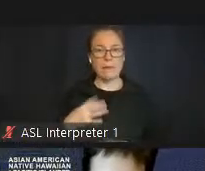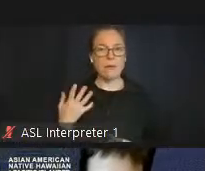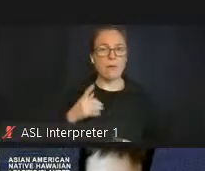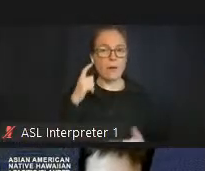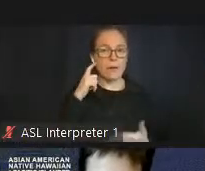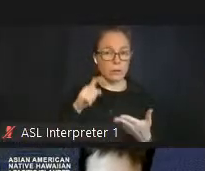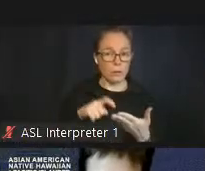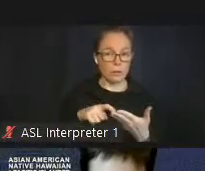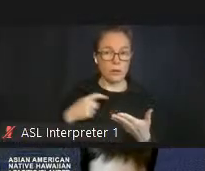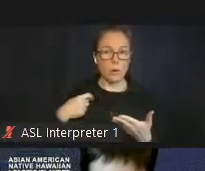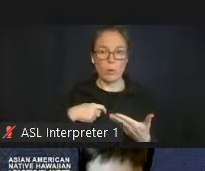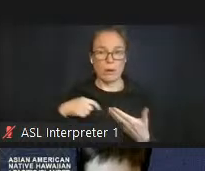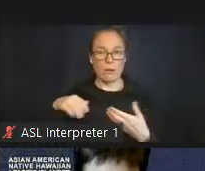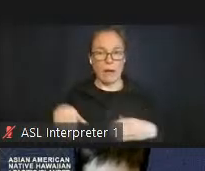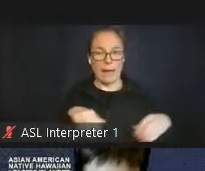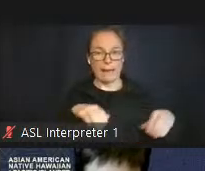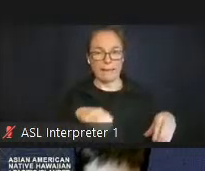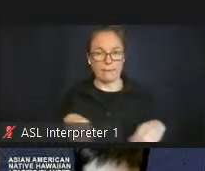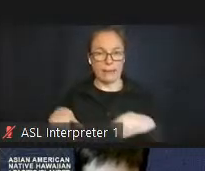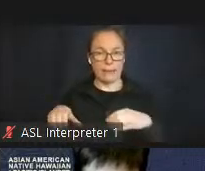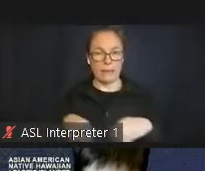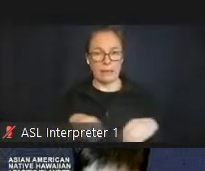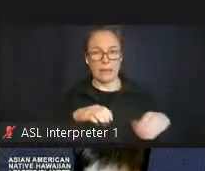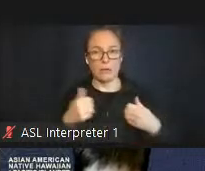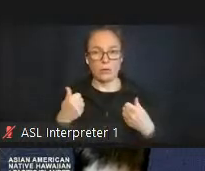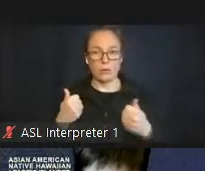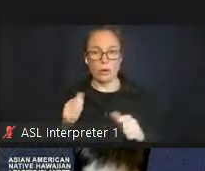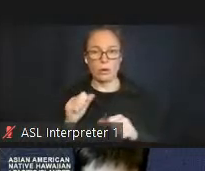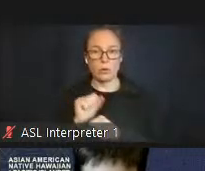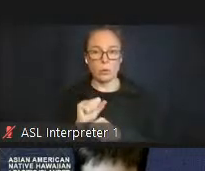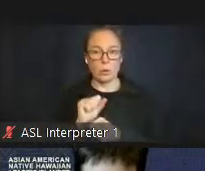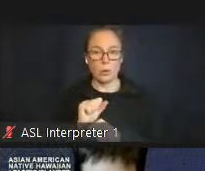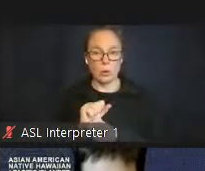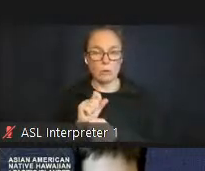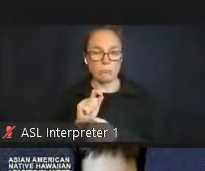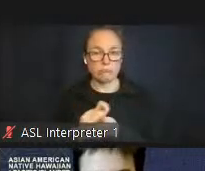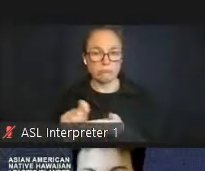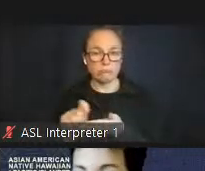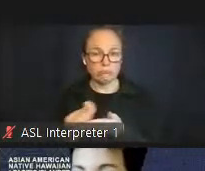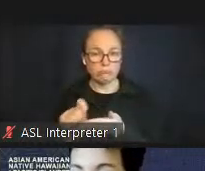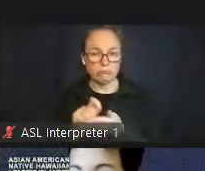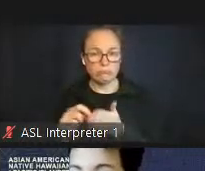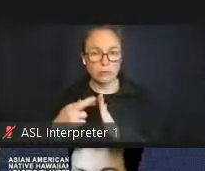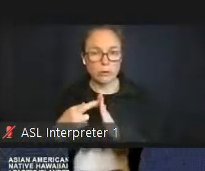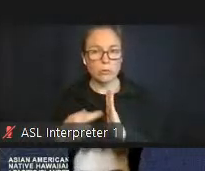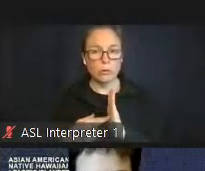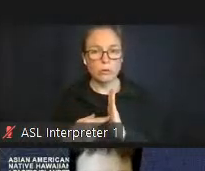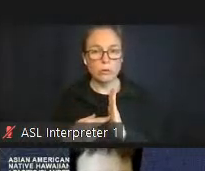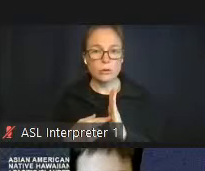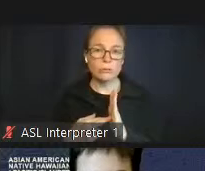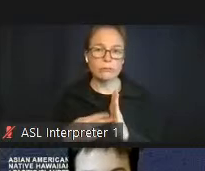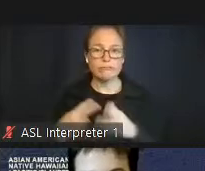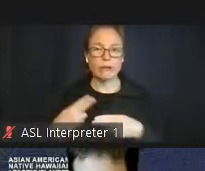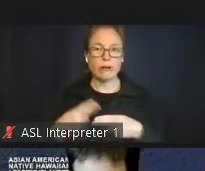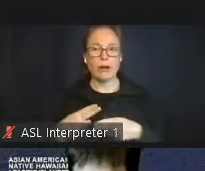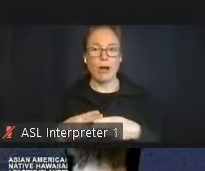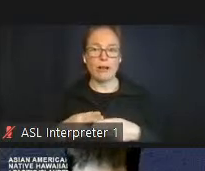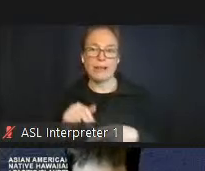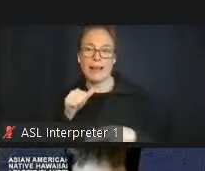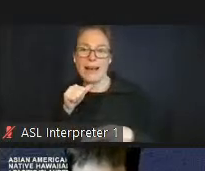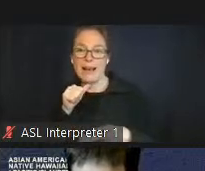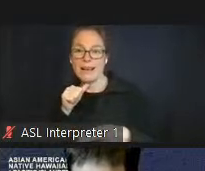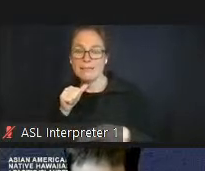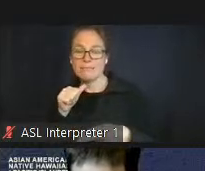we are actively working on developing the criteria for we'll call it unfreezing of positions